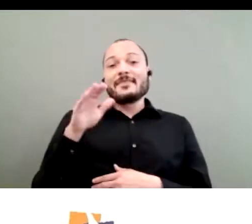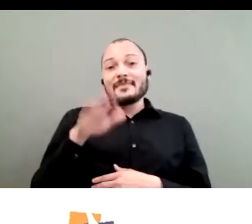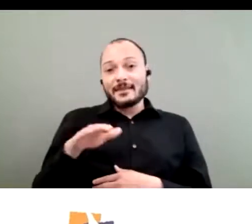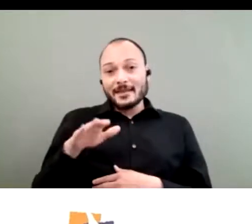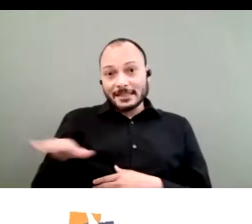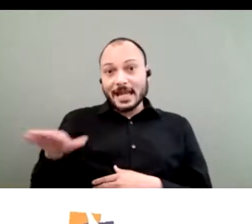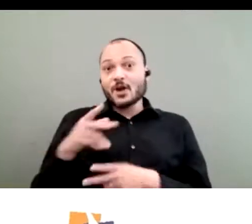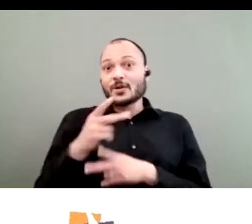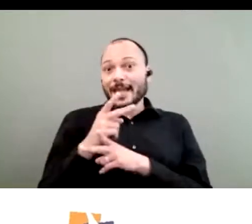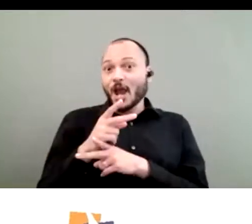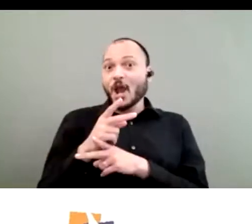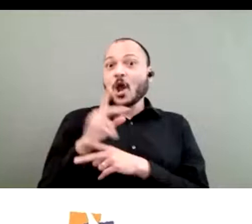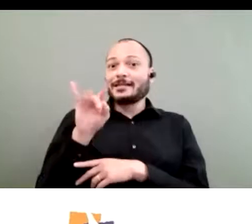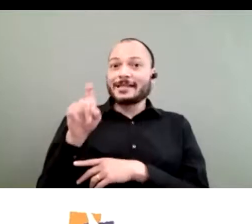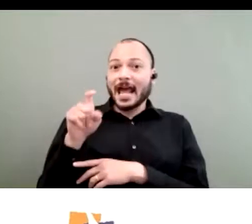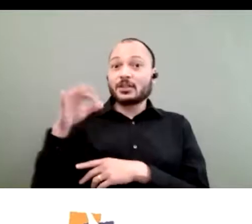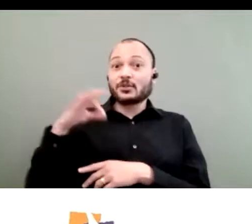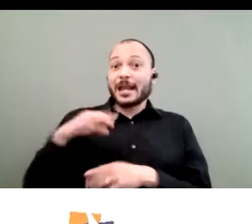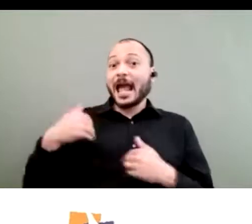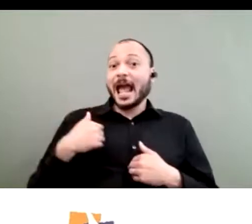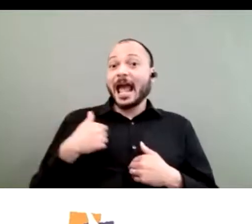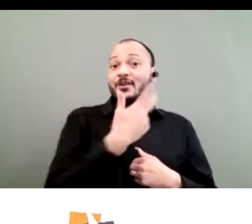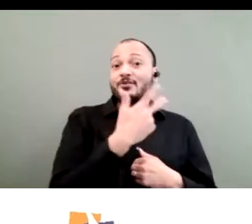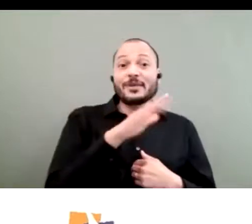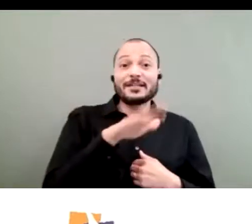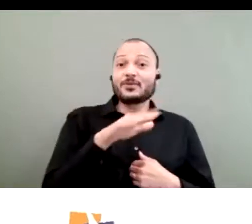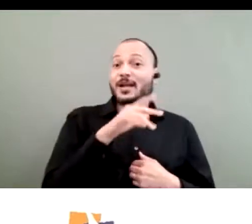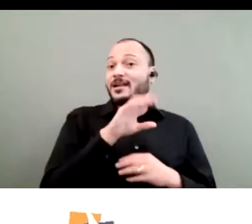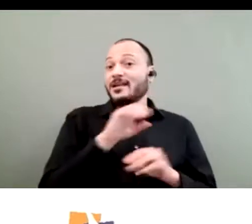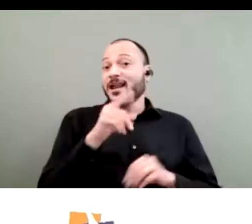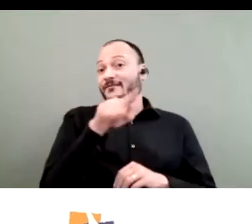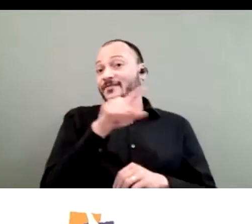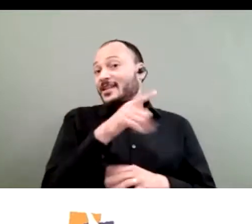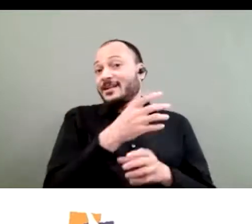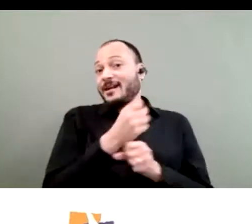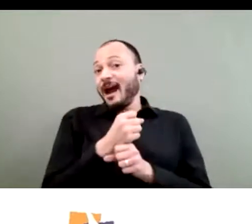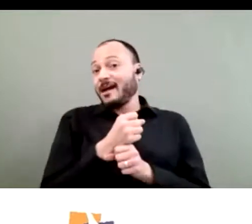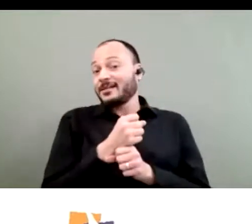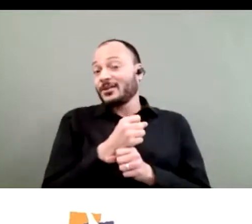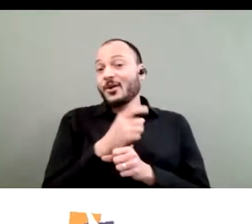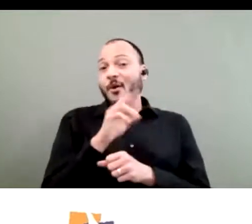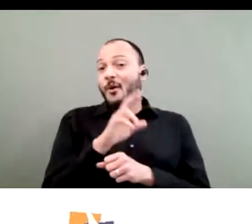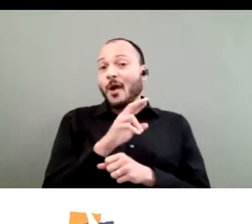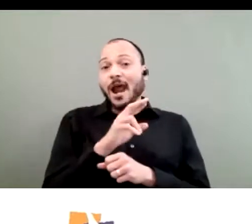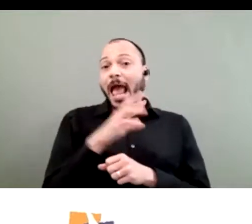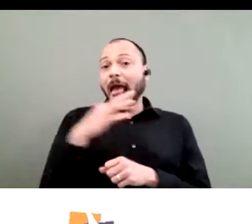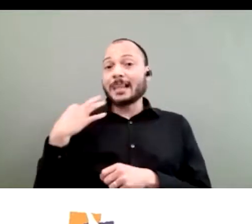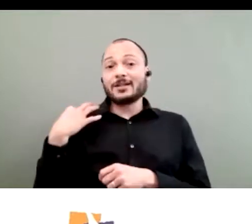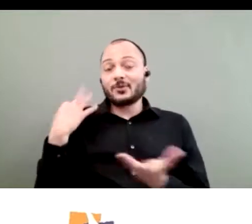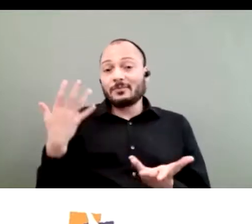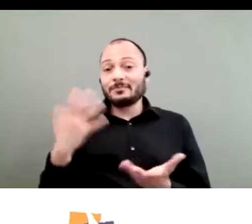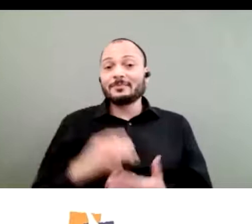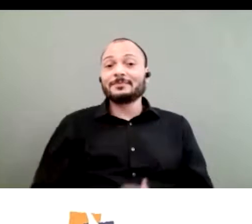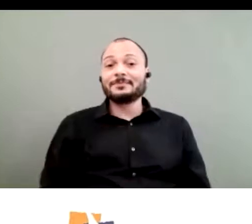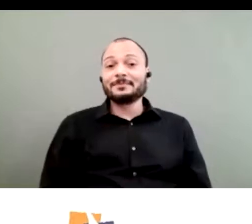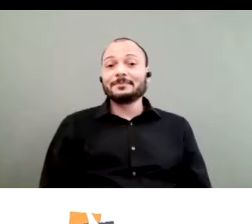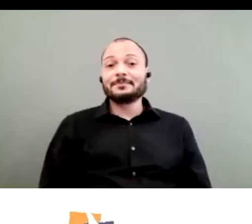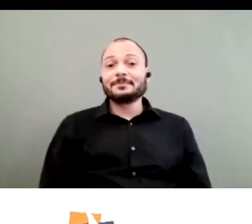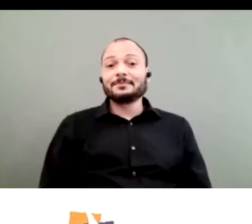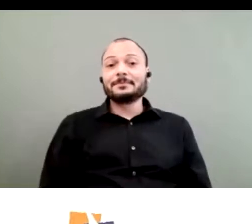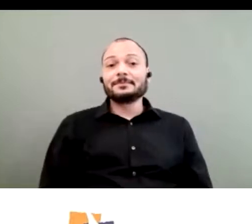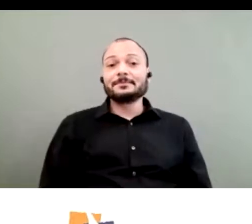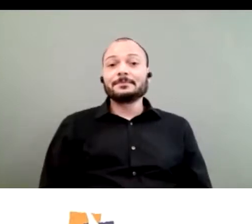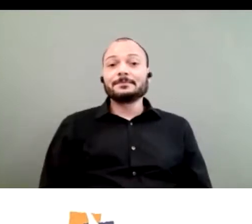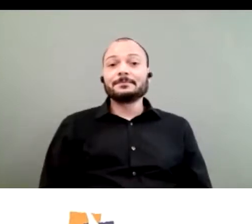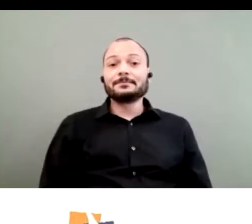And I have three children and none of them have received a refund. Are we eligible? So lots of different questions there, all sort of under one